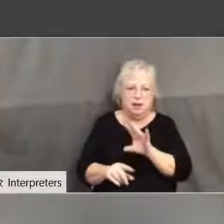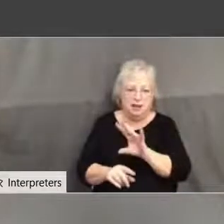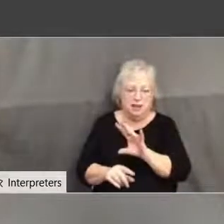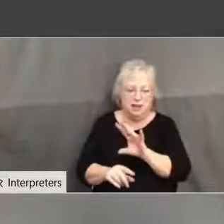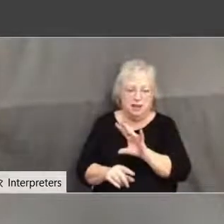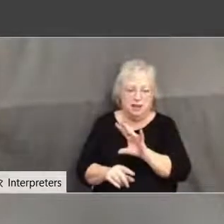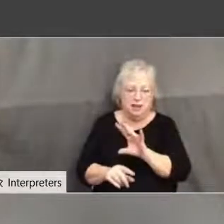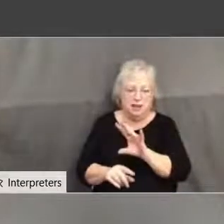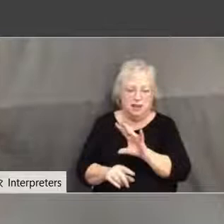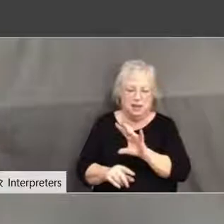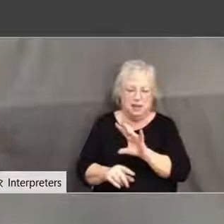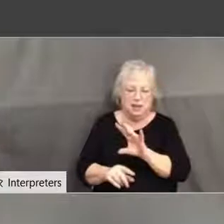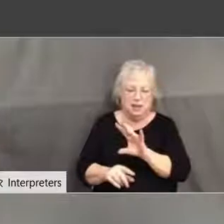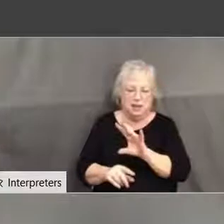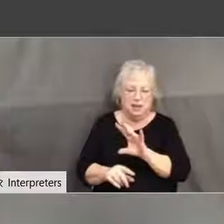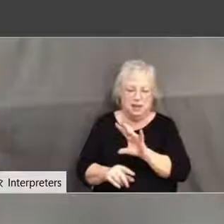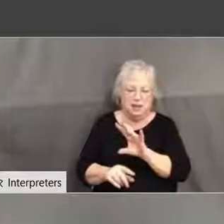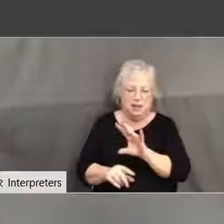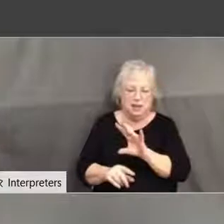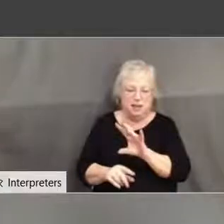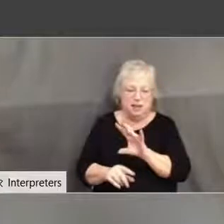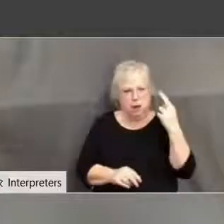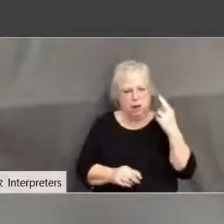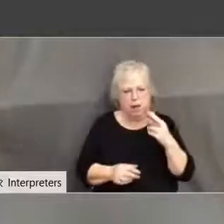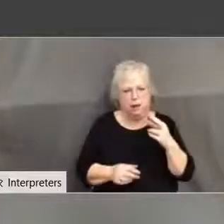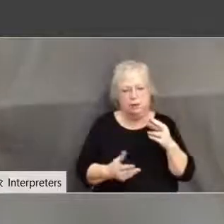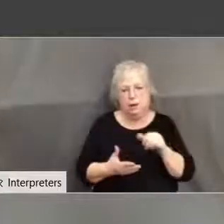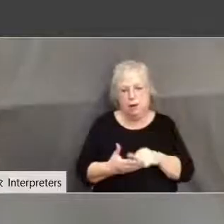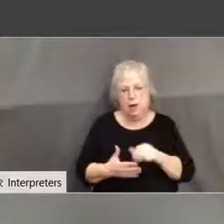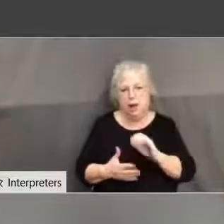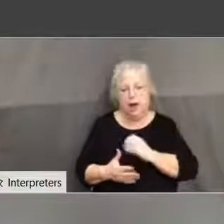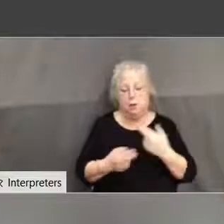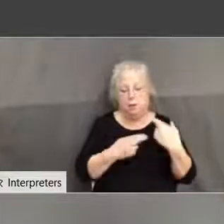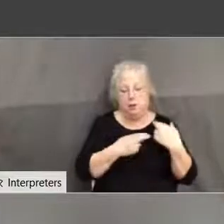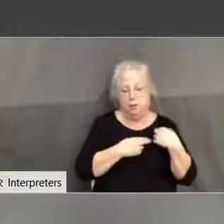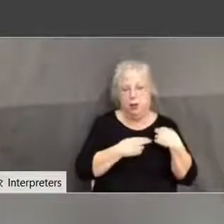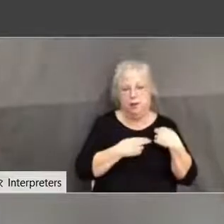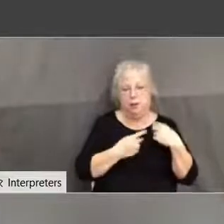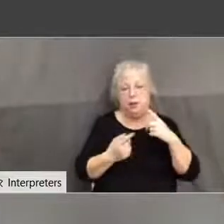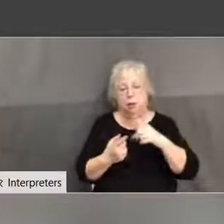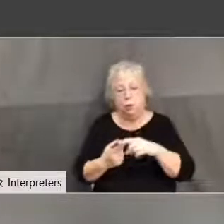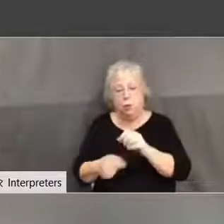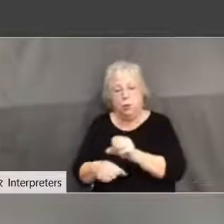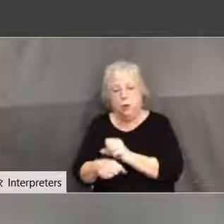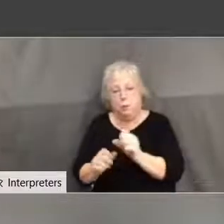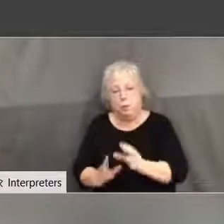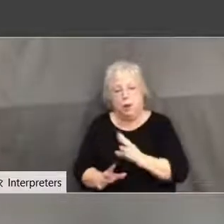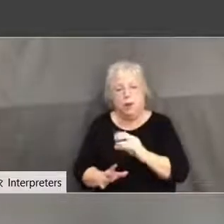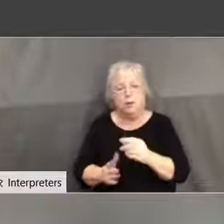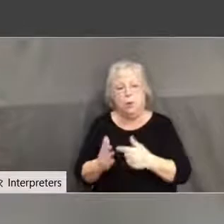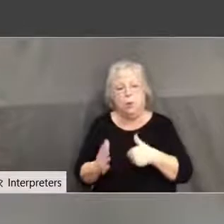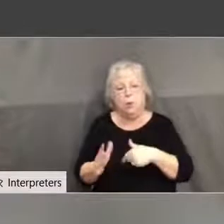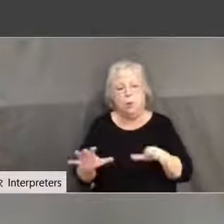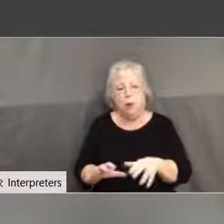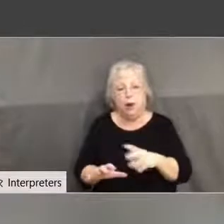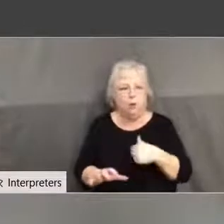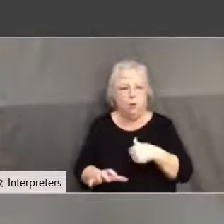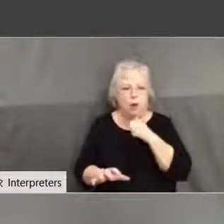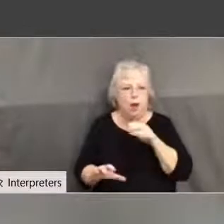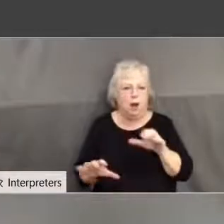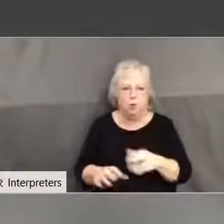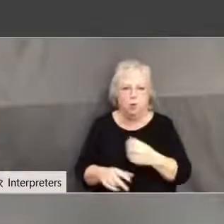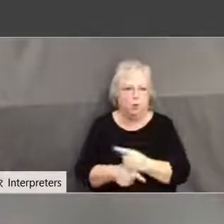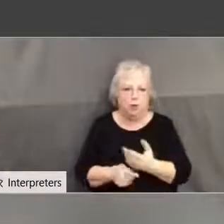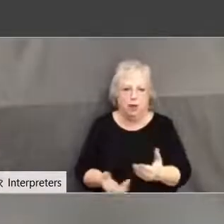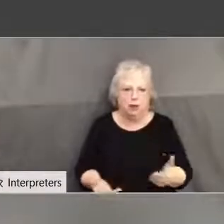we have to realize, I think, our responsibility to our employees and what we're doing, and we're not doing the right thing by them.